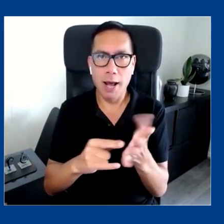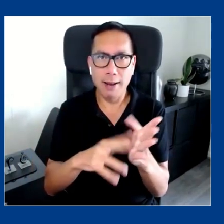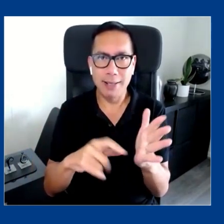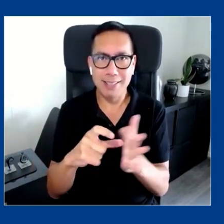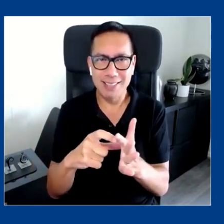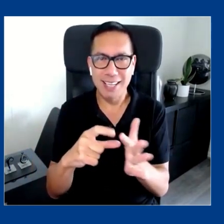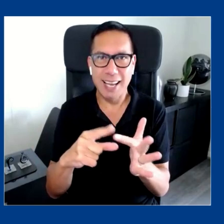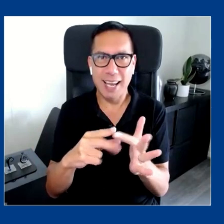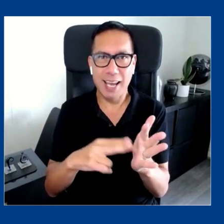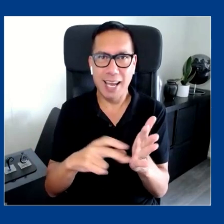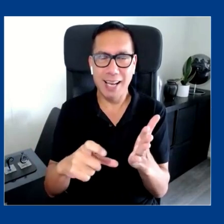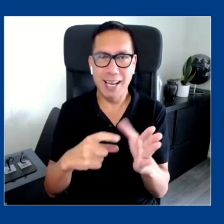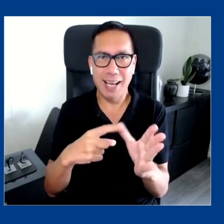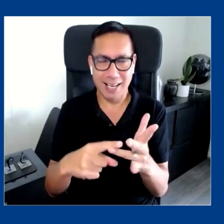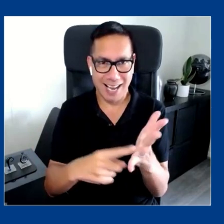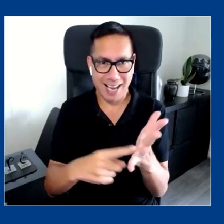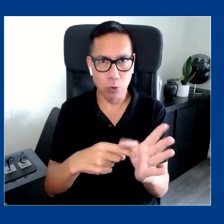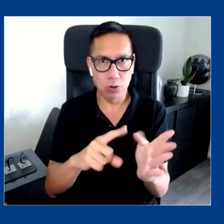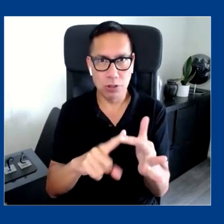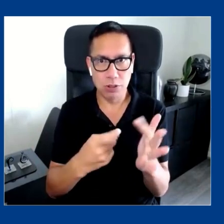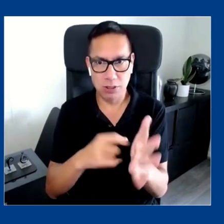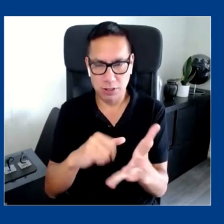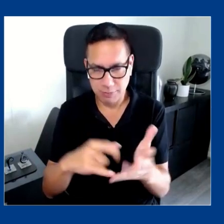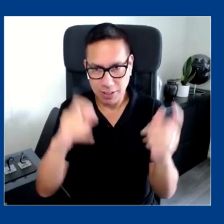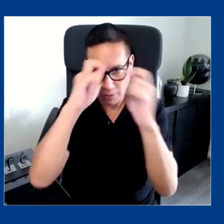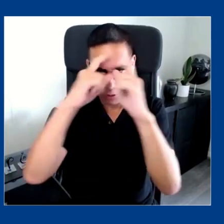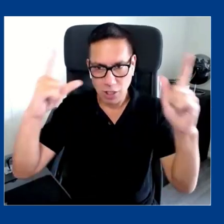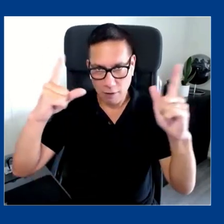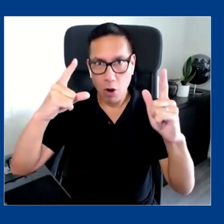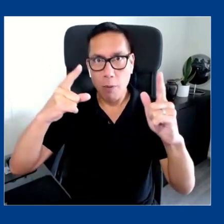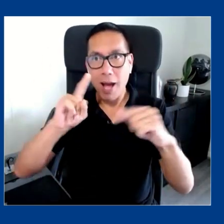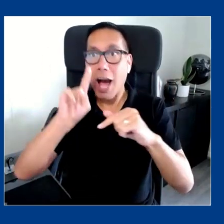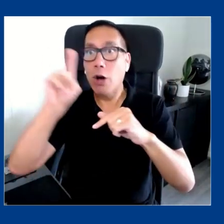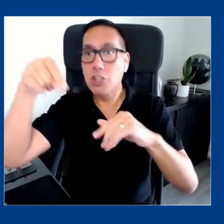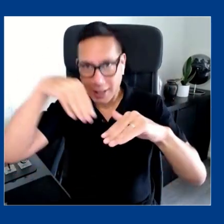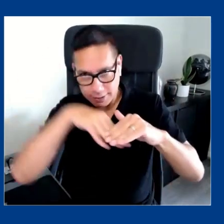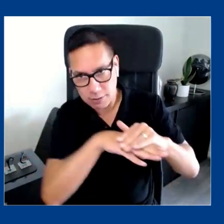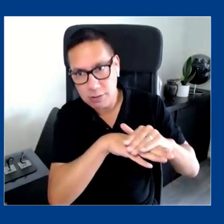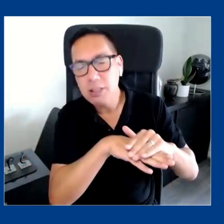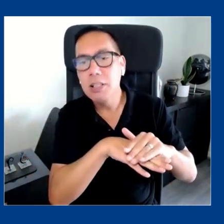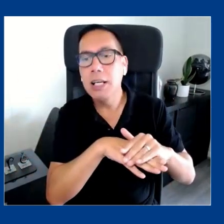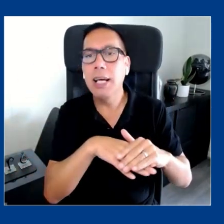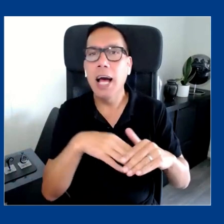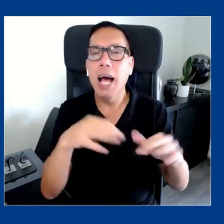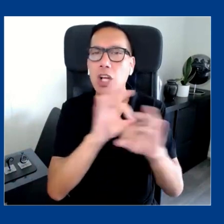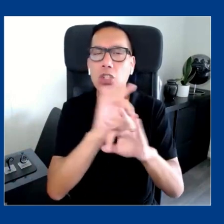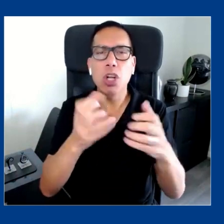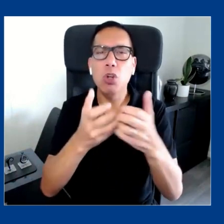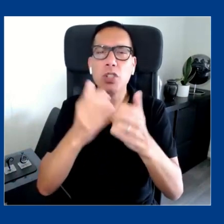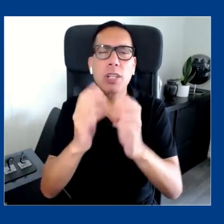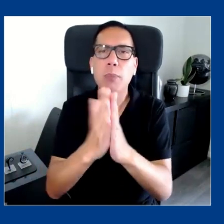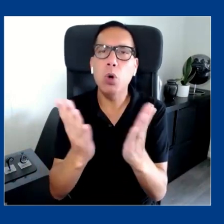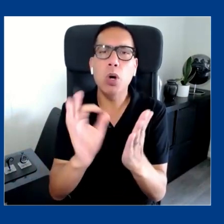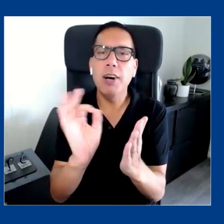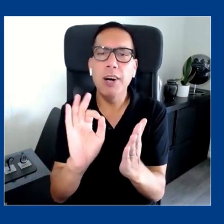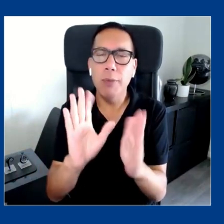Timor-Leste from the Outside In, published by ANU Press. It's not an academic book, but it's a wonderful